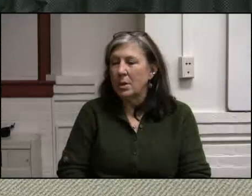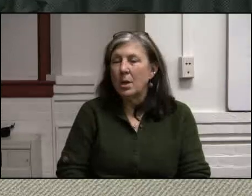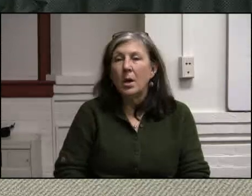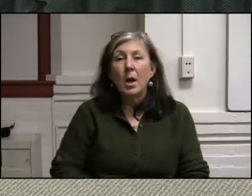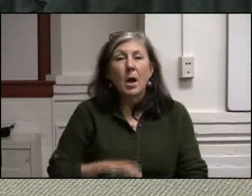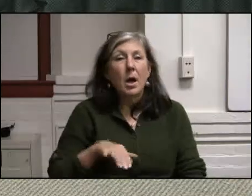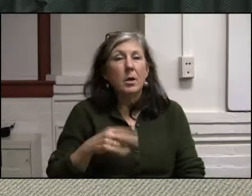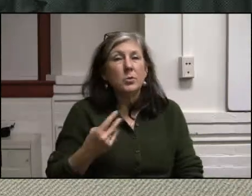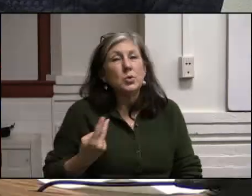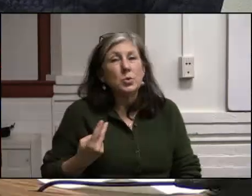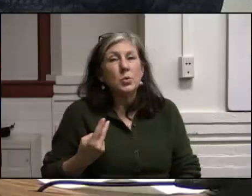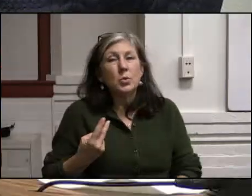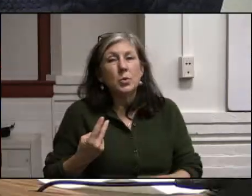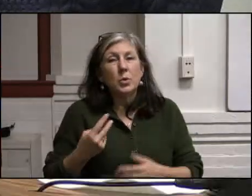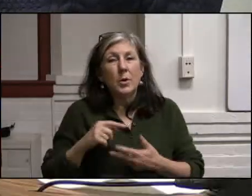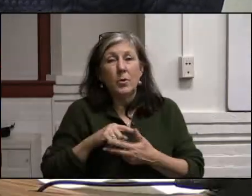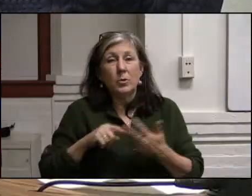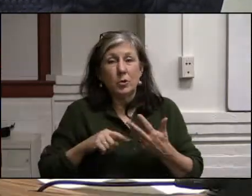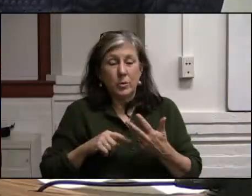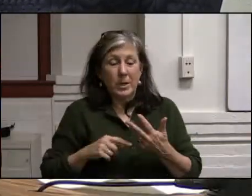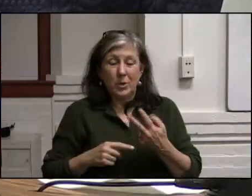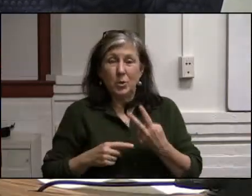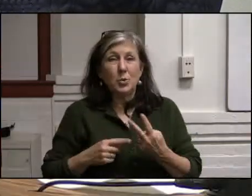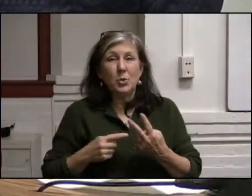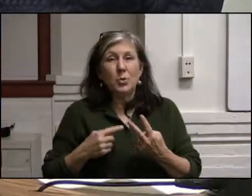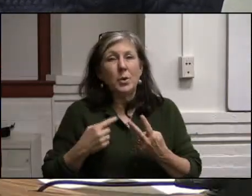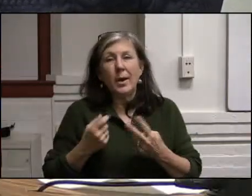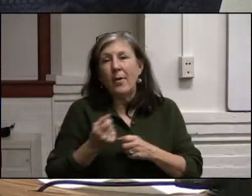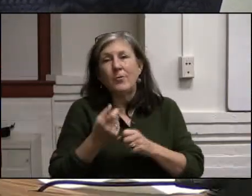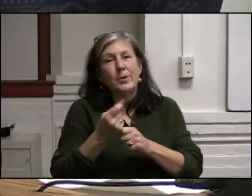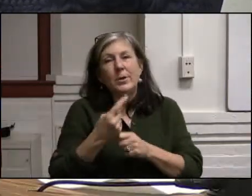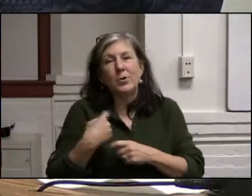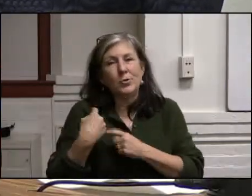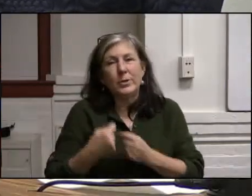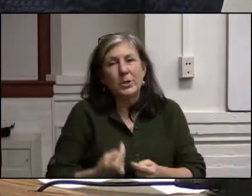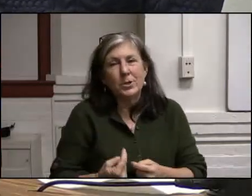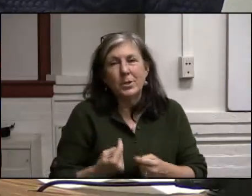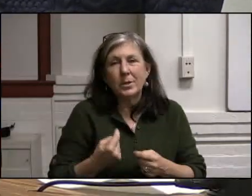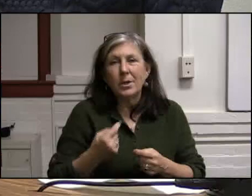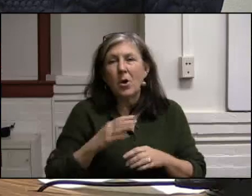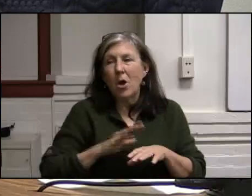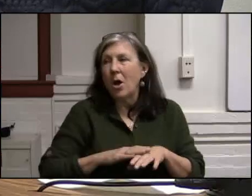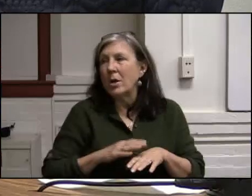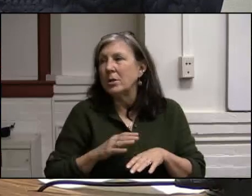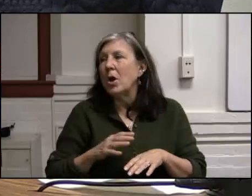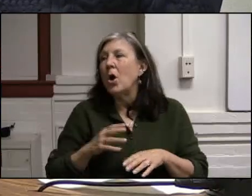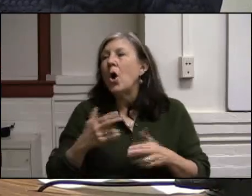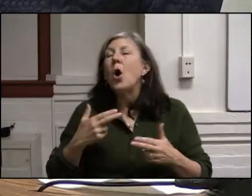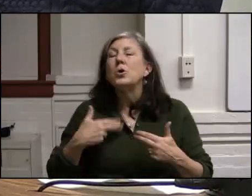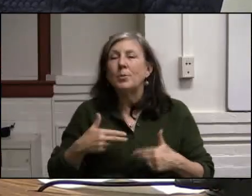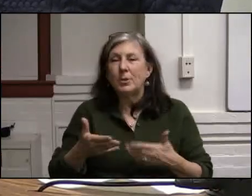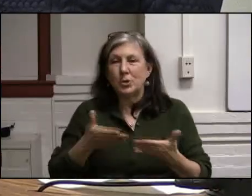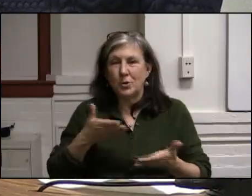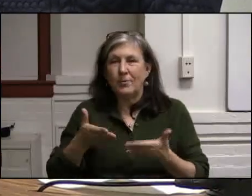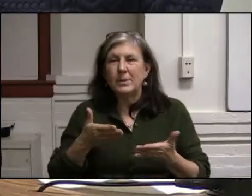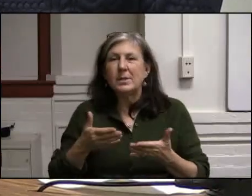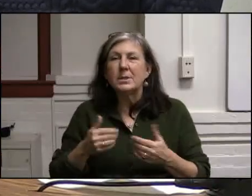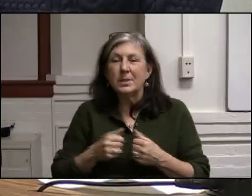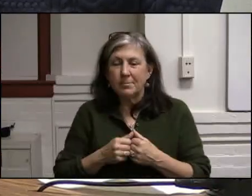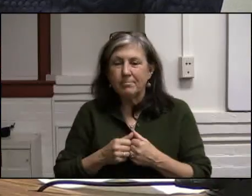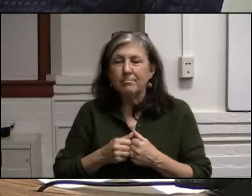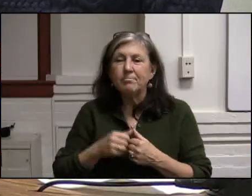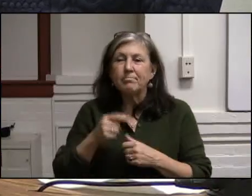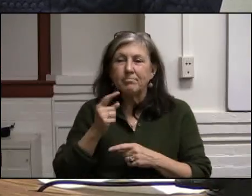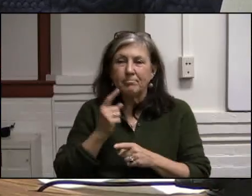those is traditional. That's correct. In fact, I believe Human Services is required by state statute to be a separate